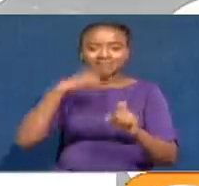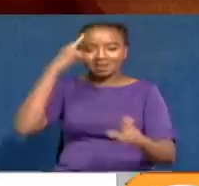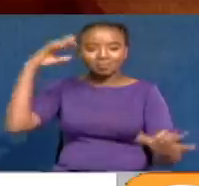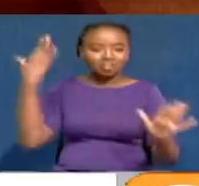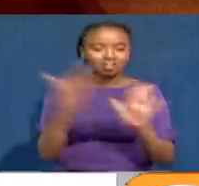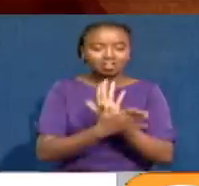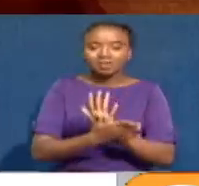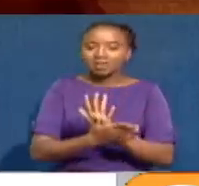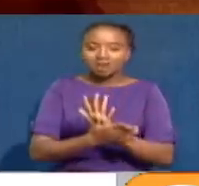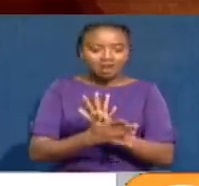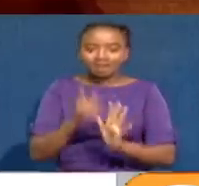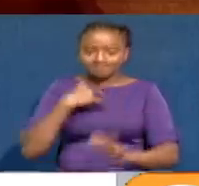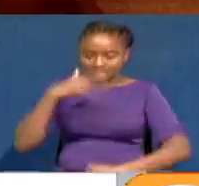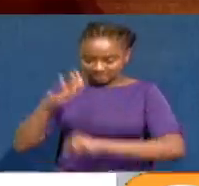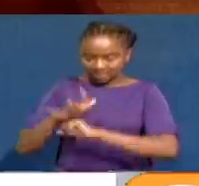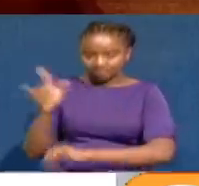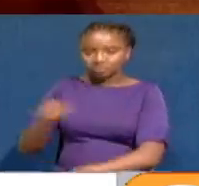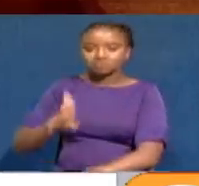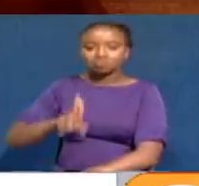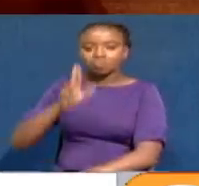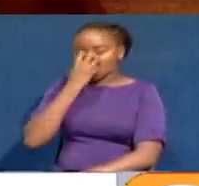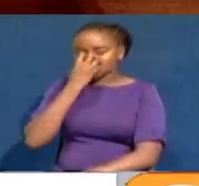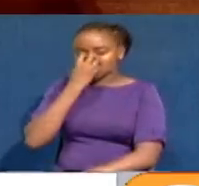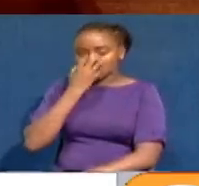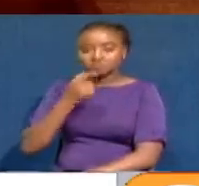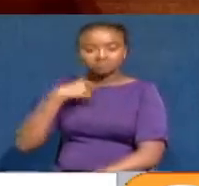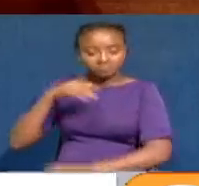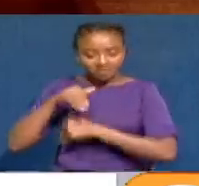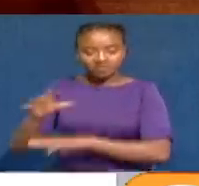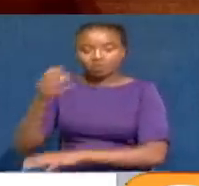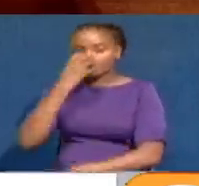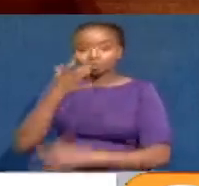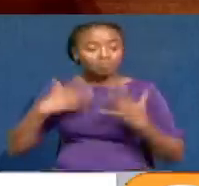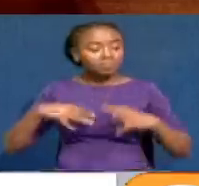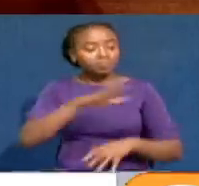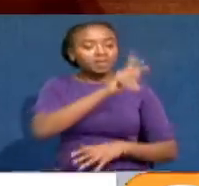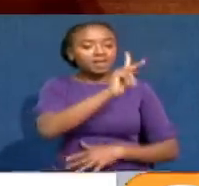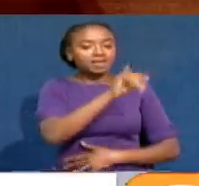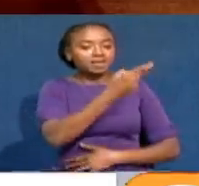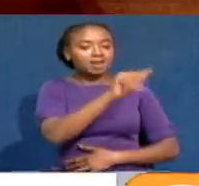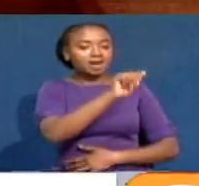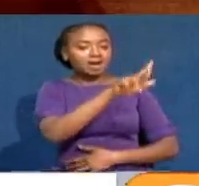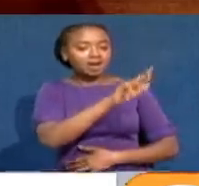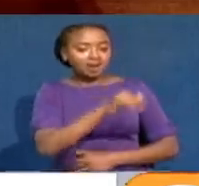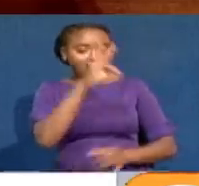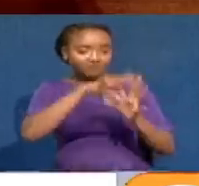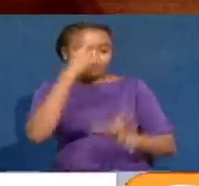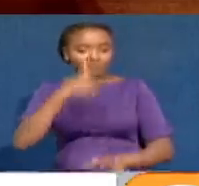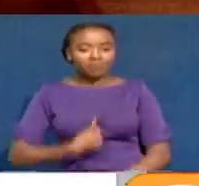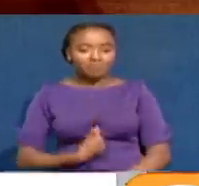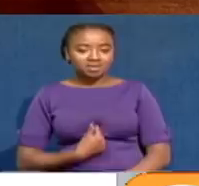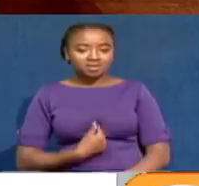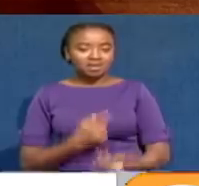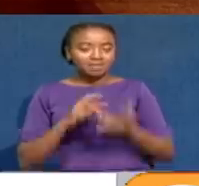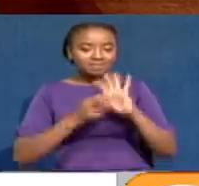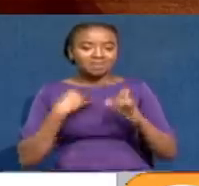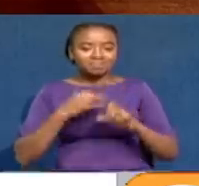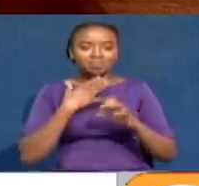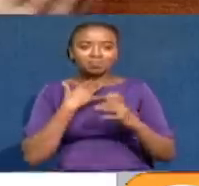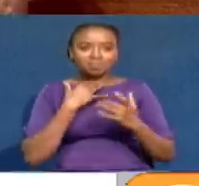I follow and I support the deputy president. I was elected by the people of Kiharu. I'm not trying to chest thump or blow my